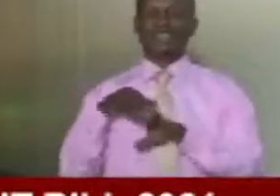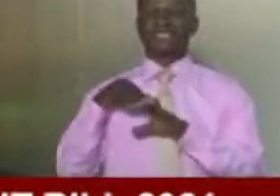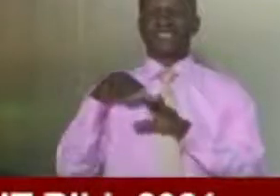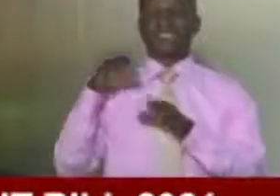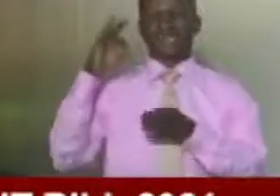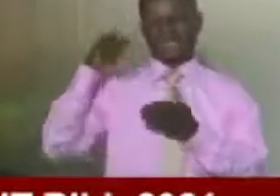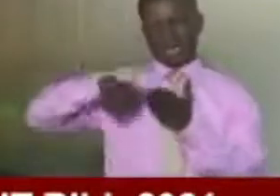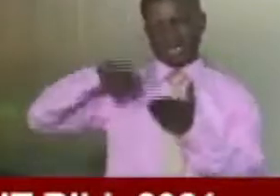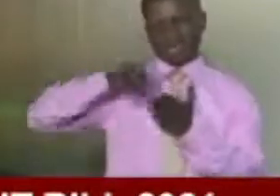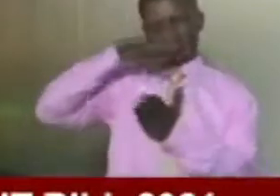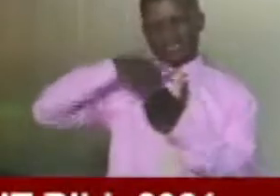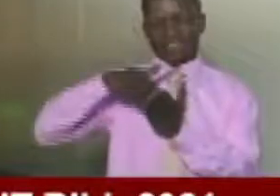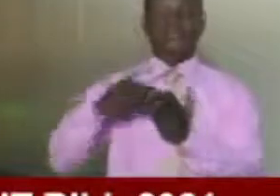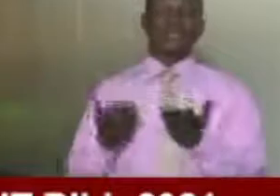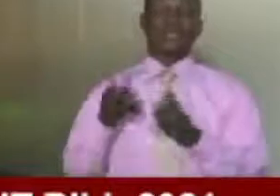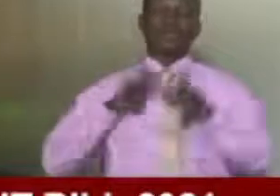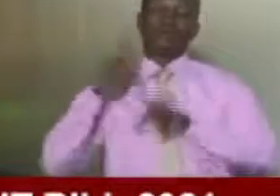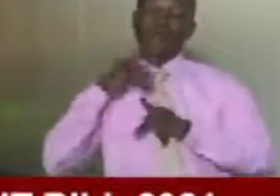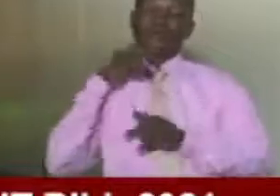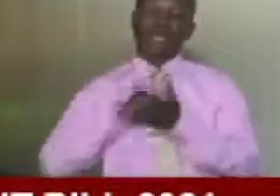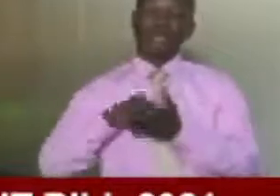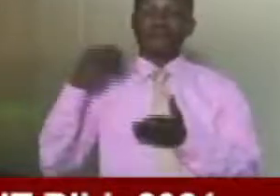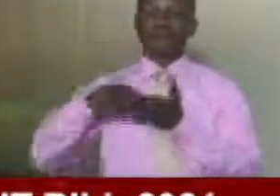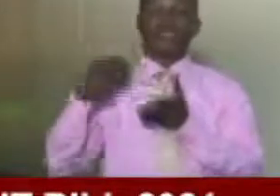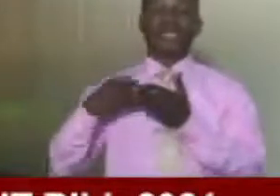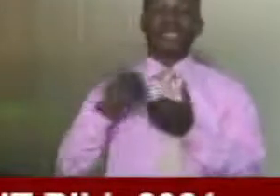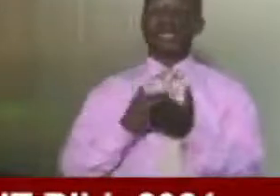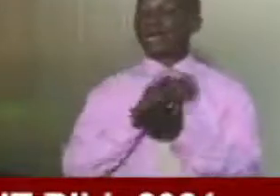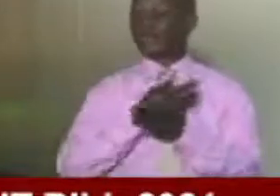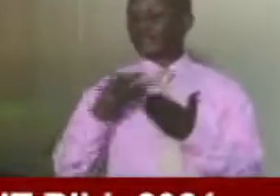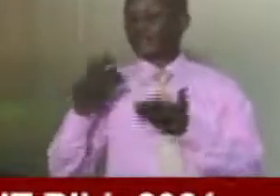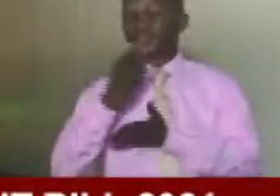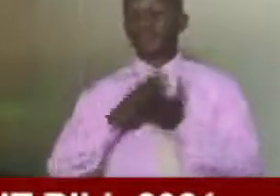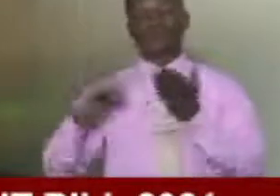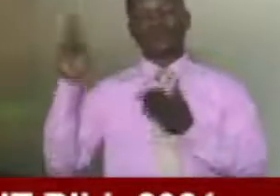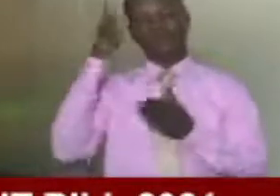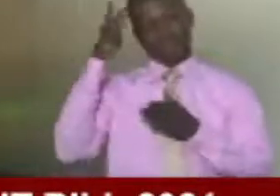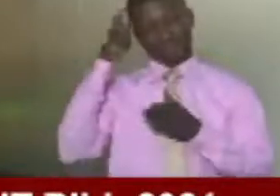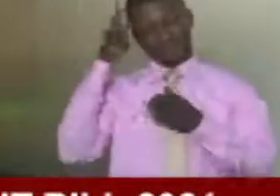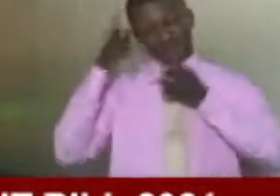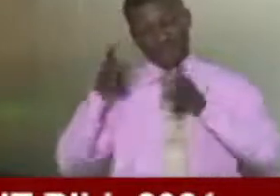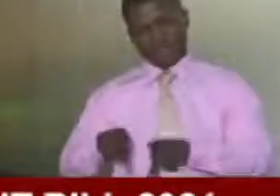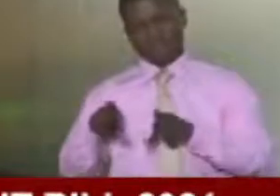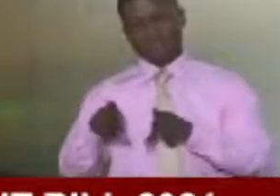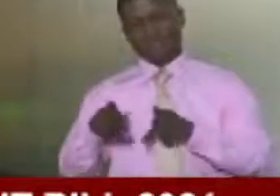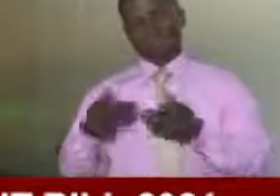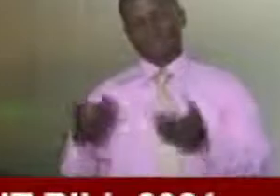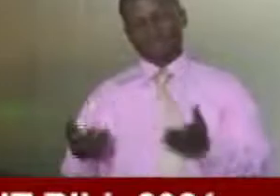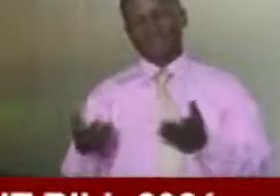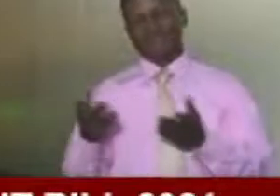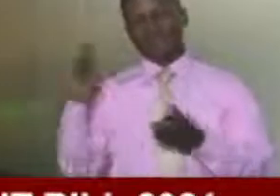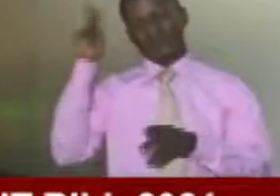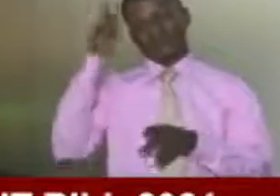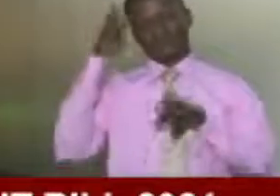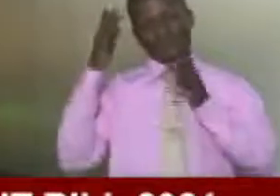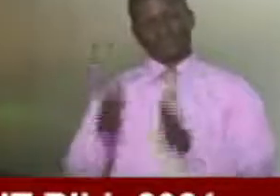election. So people were saying money is already failing some politicians. Or you oppose that?